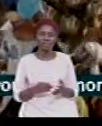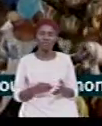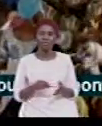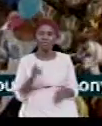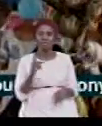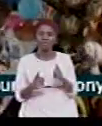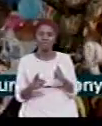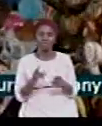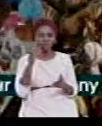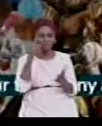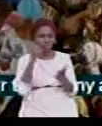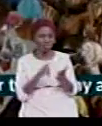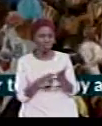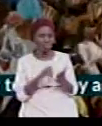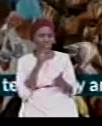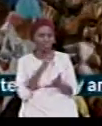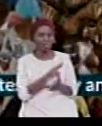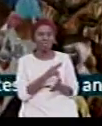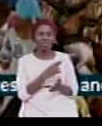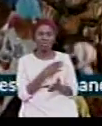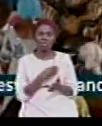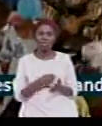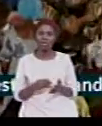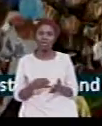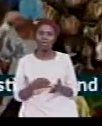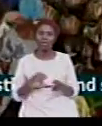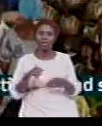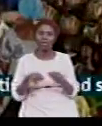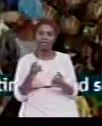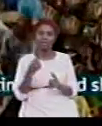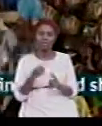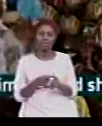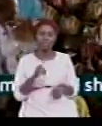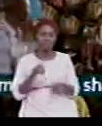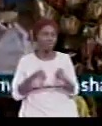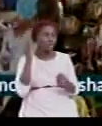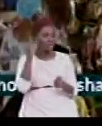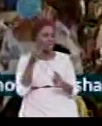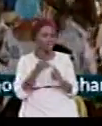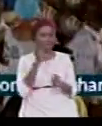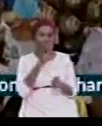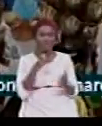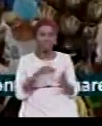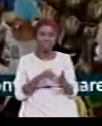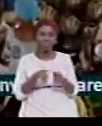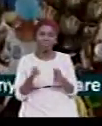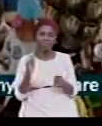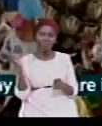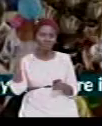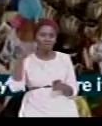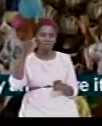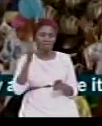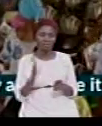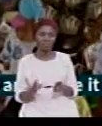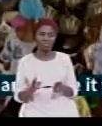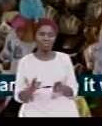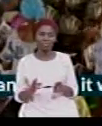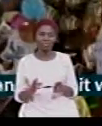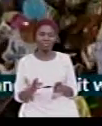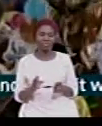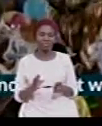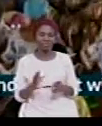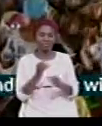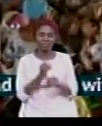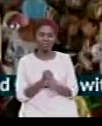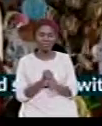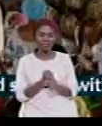1 month, she couldn't hear from her again. By the grace of God, she got into contact. She told the husband, she needs the daughter